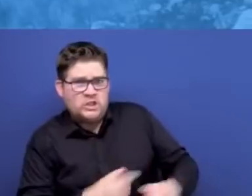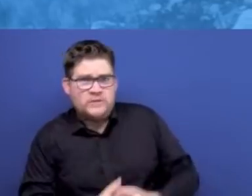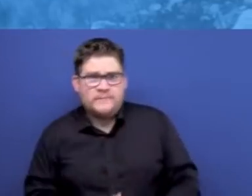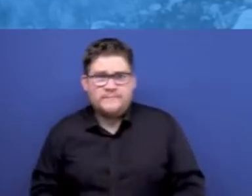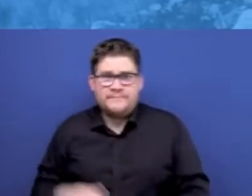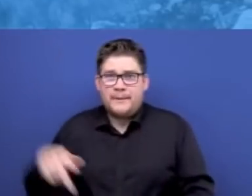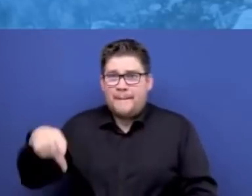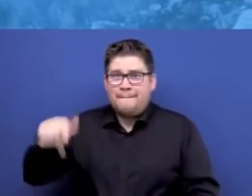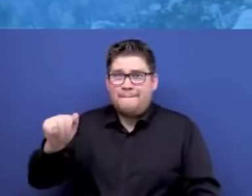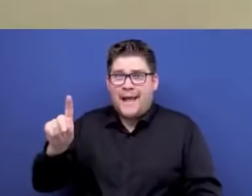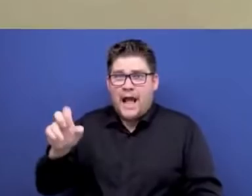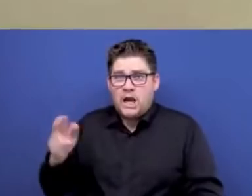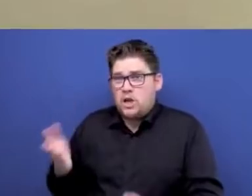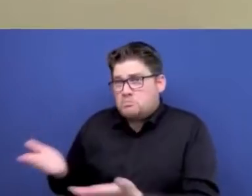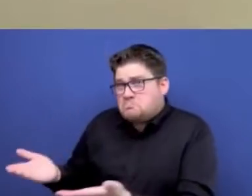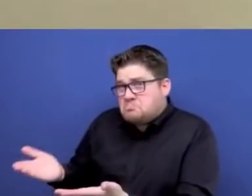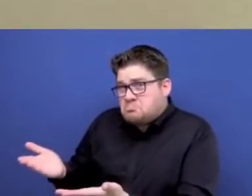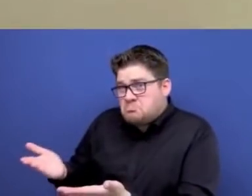clarity to that.